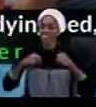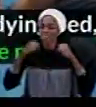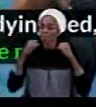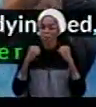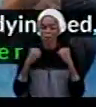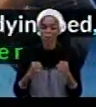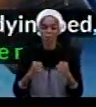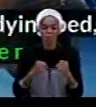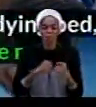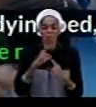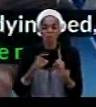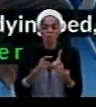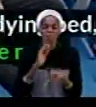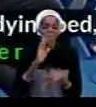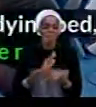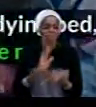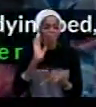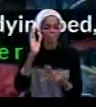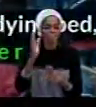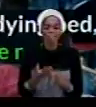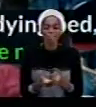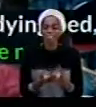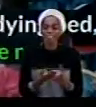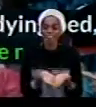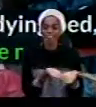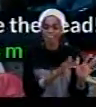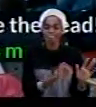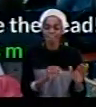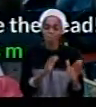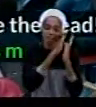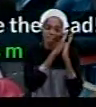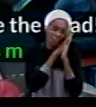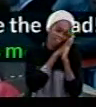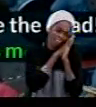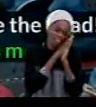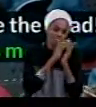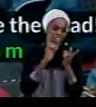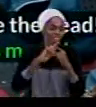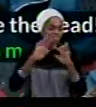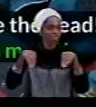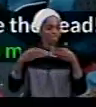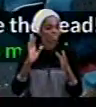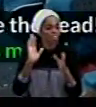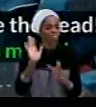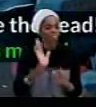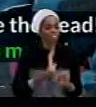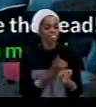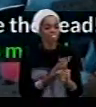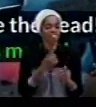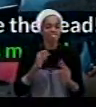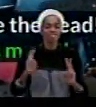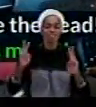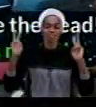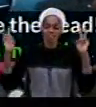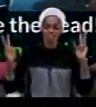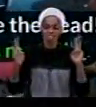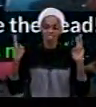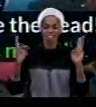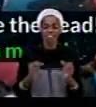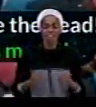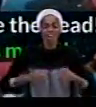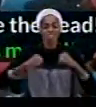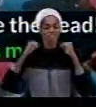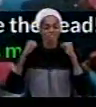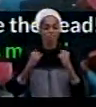the power when on your dying bed to give your soul the